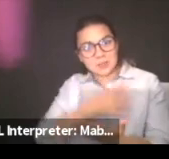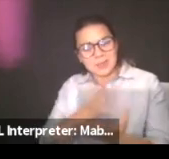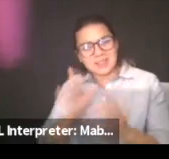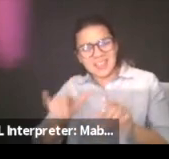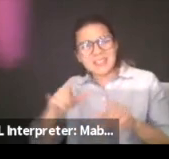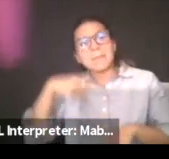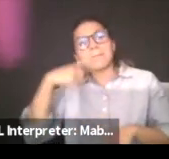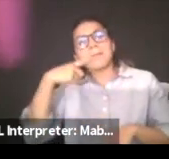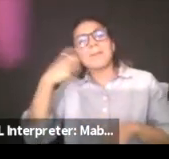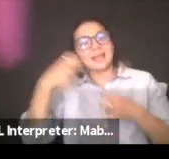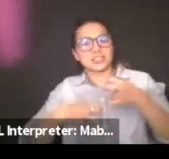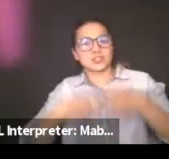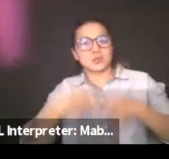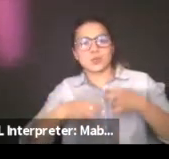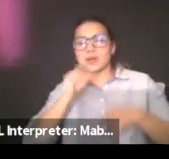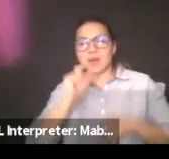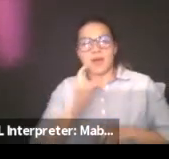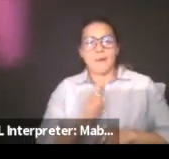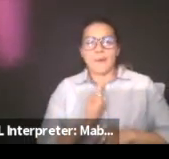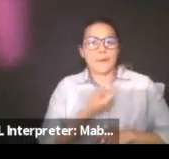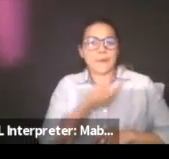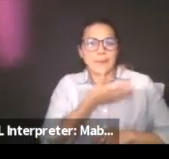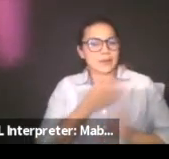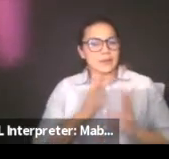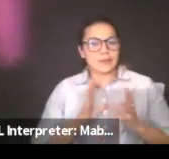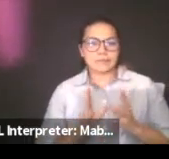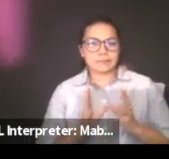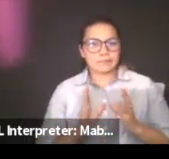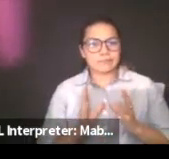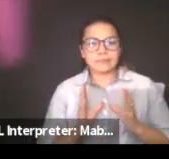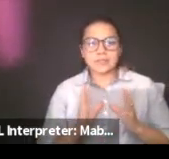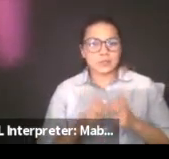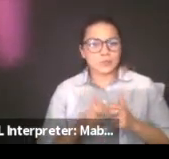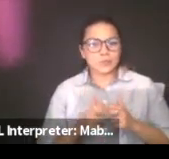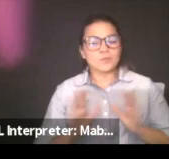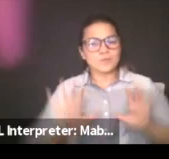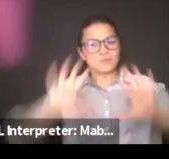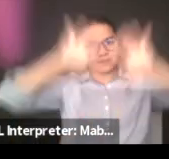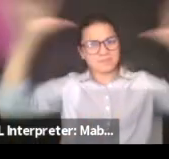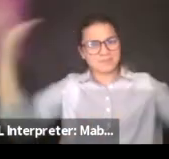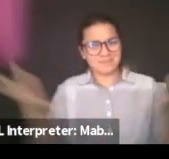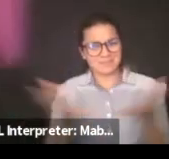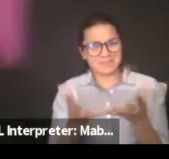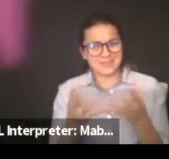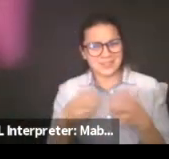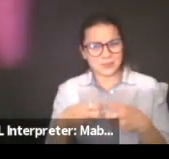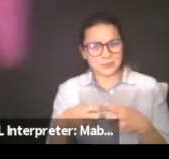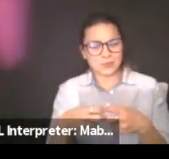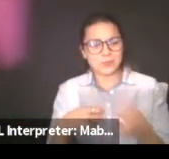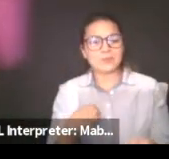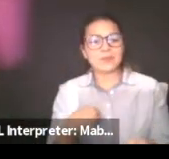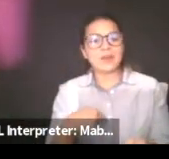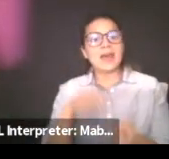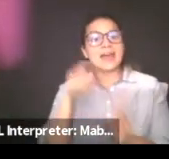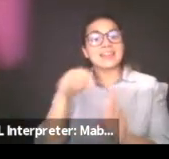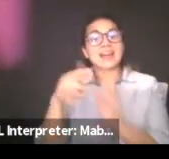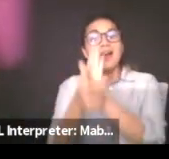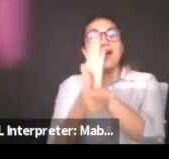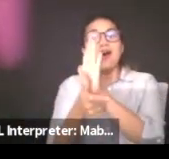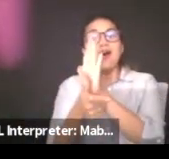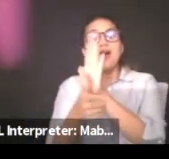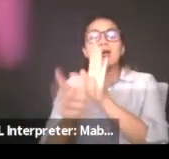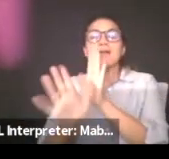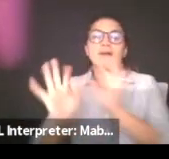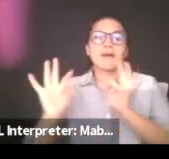to note that VAWA was not standalone legislation. We often think of it as a beacon for survivors of sexual